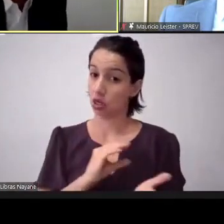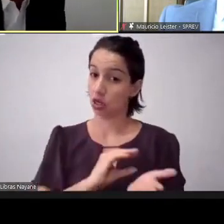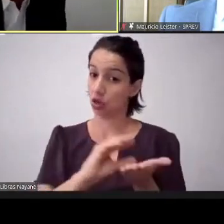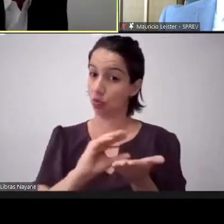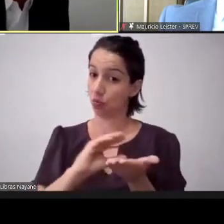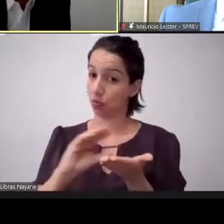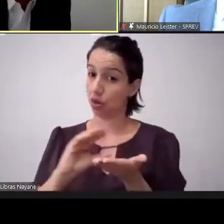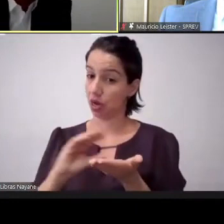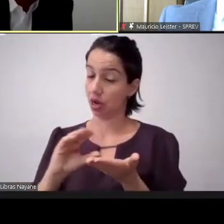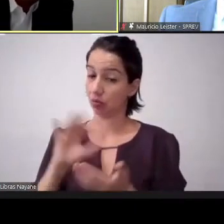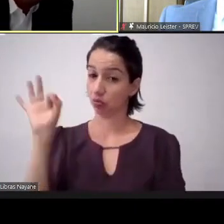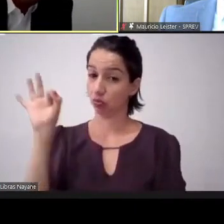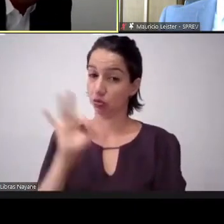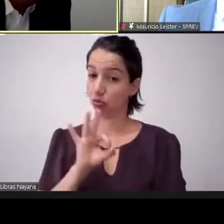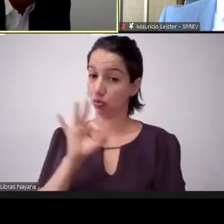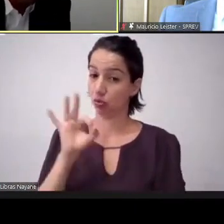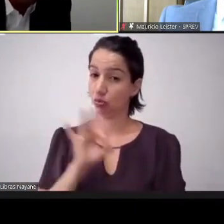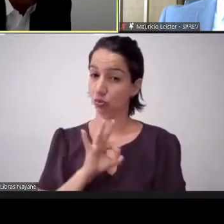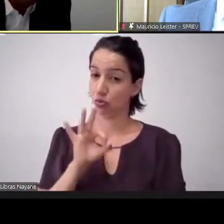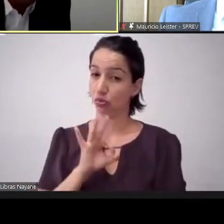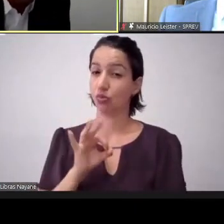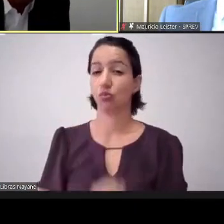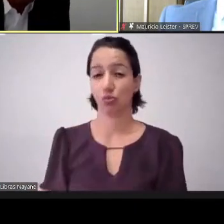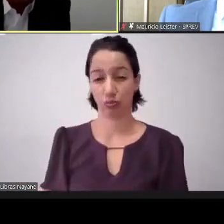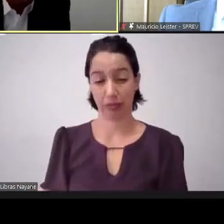what we are going through as well.